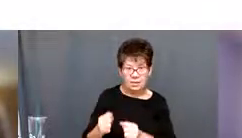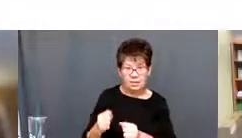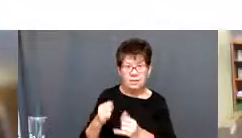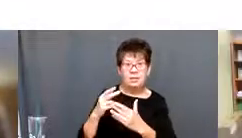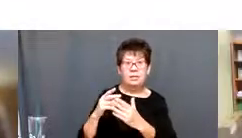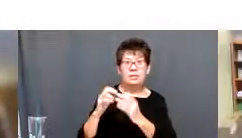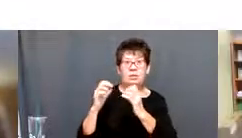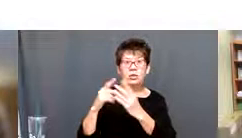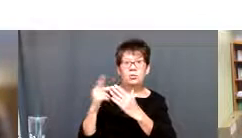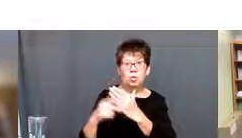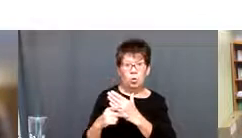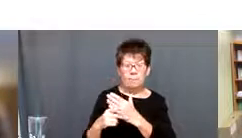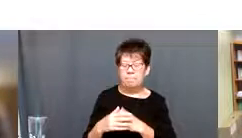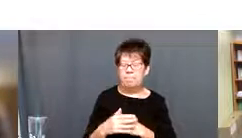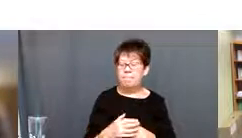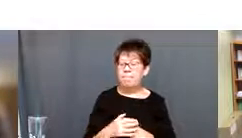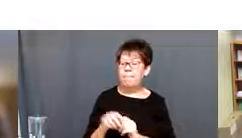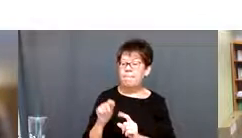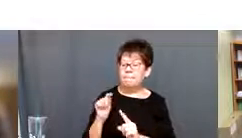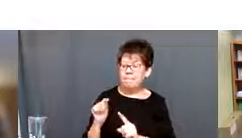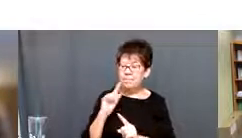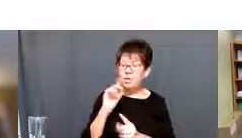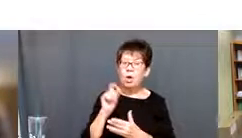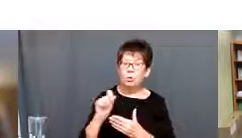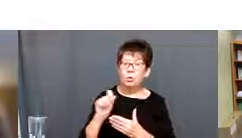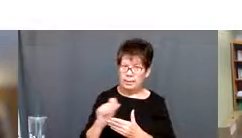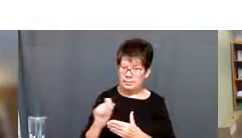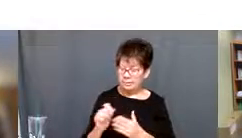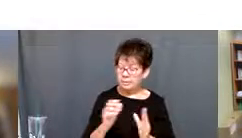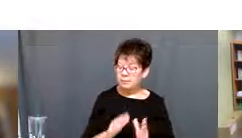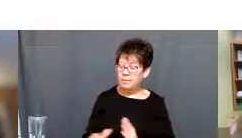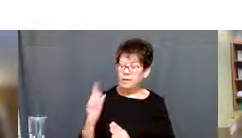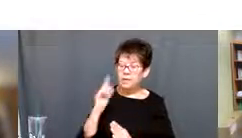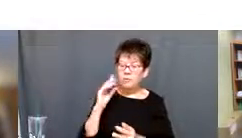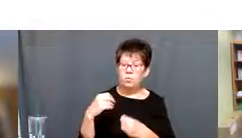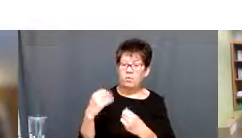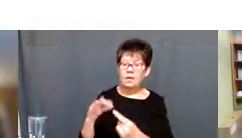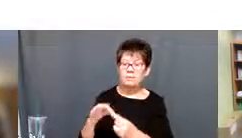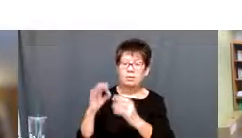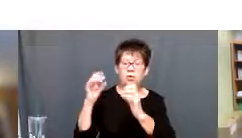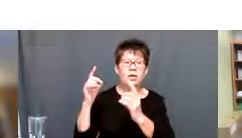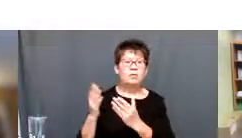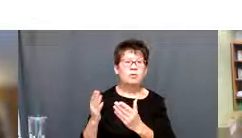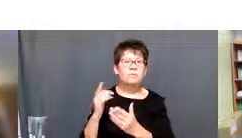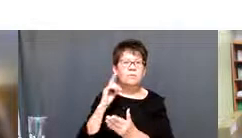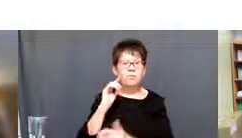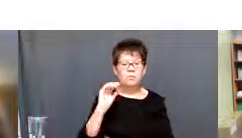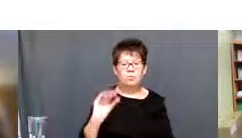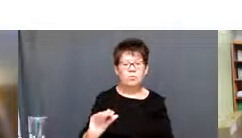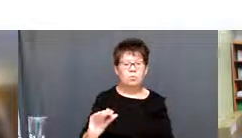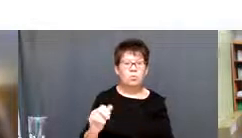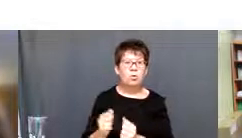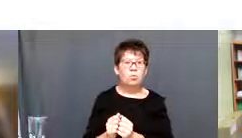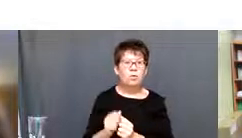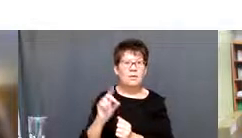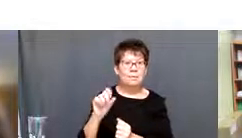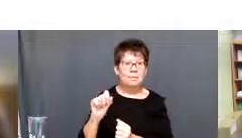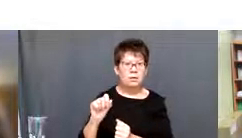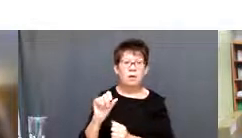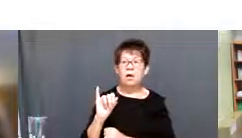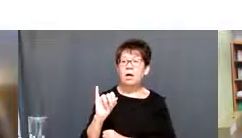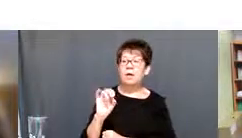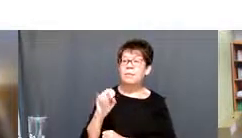education program. This is a written plan for providing special education and related services to students with disabilities. And the